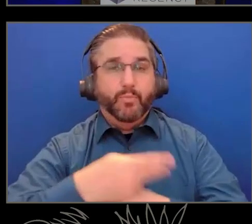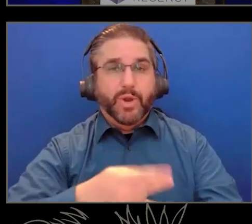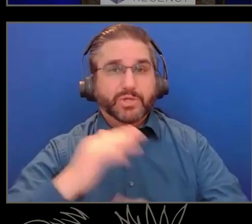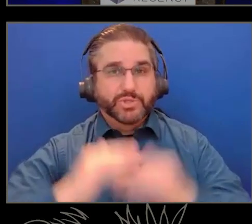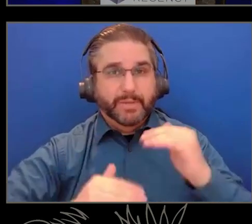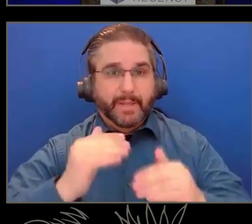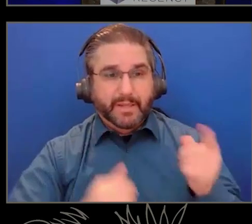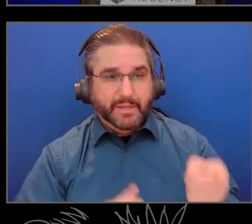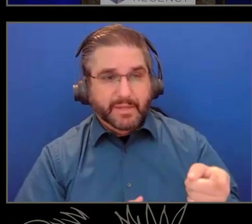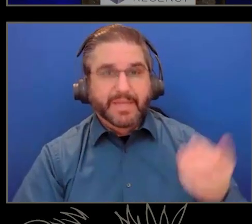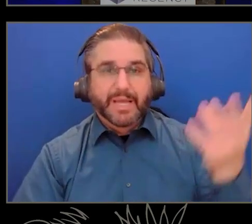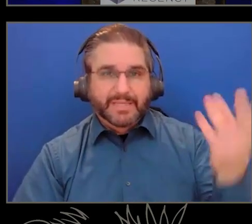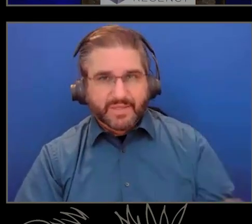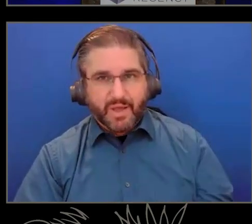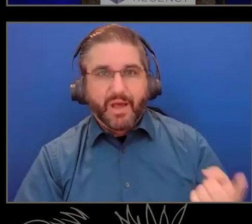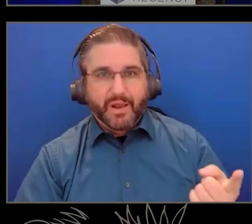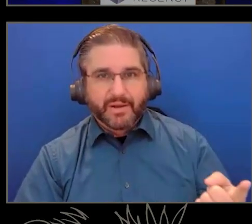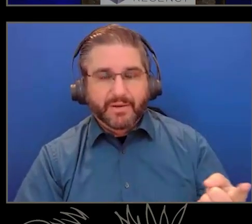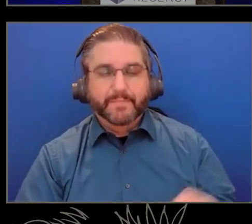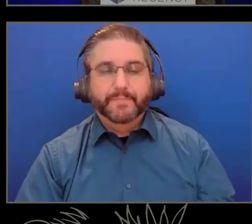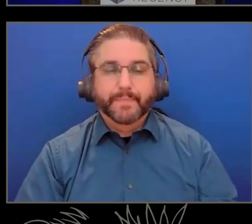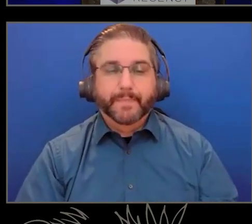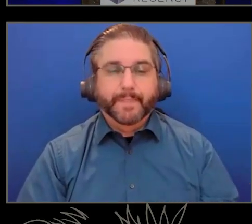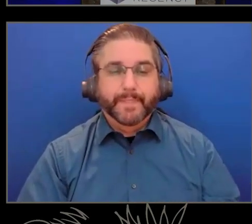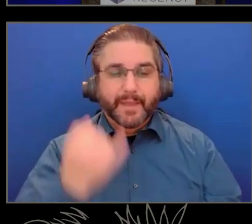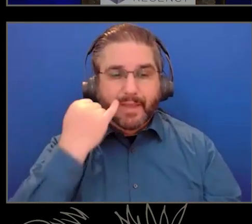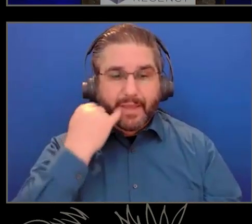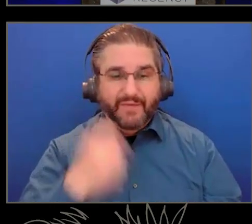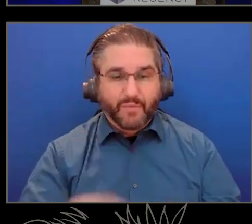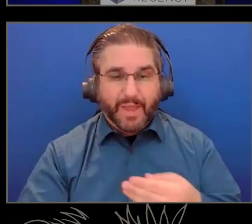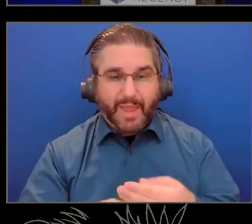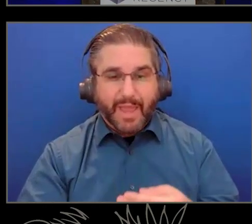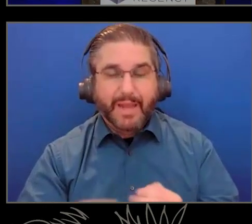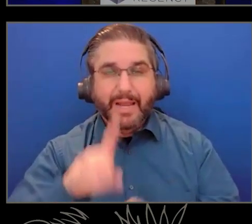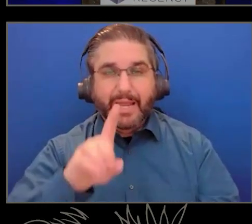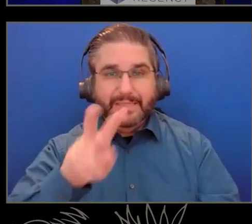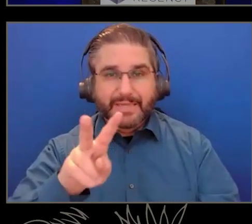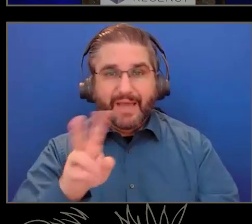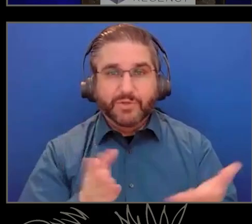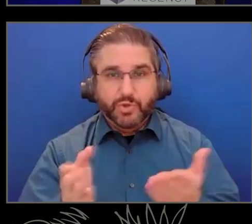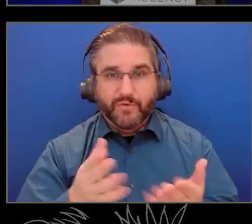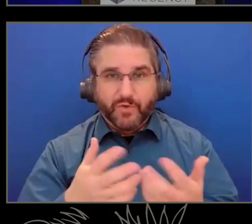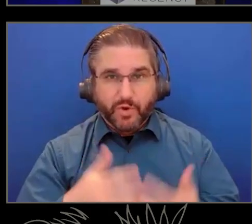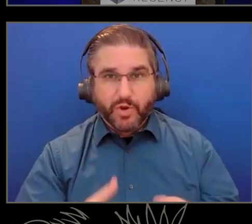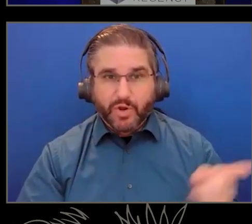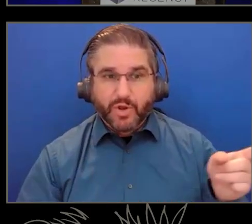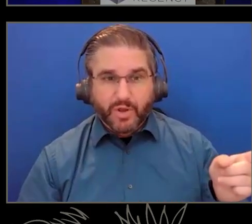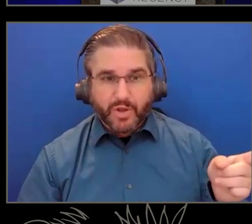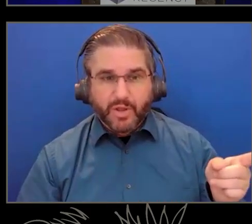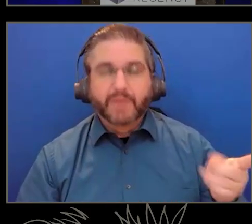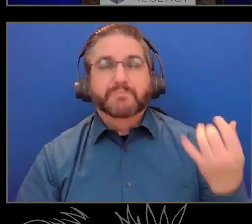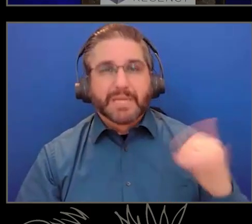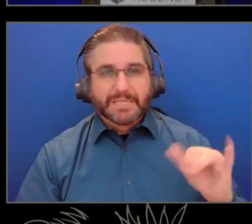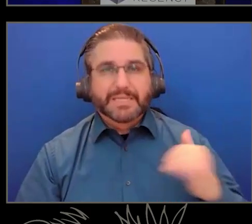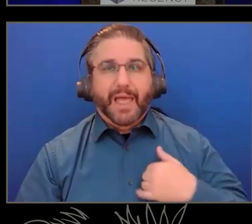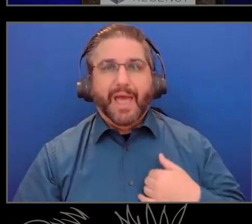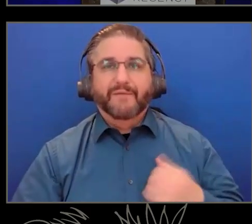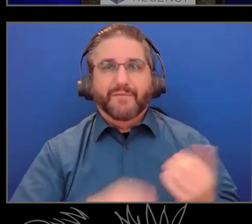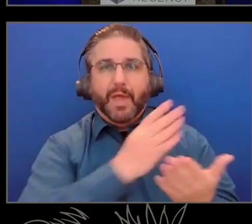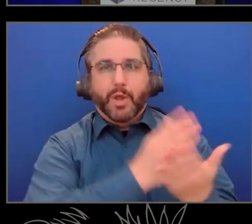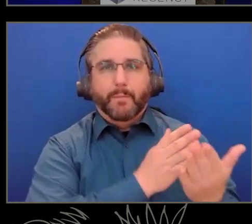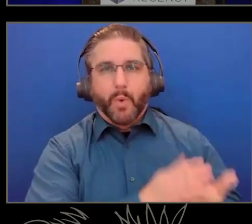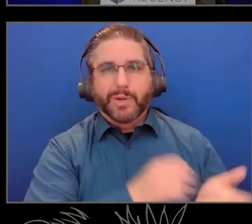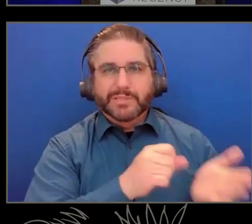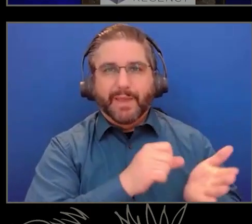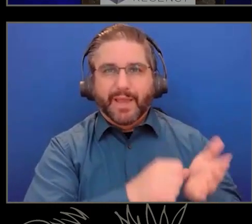this will be gone. And if we do the dev server, we still have our components page. So that's